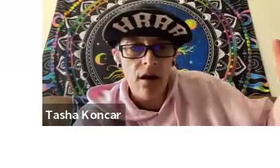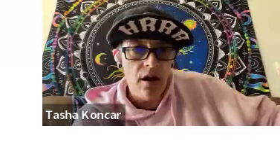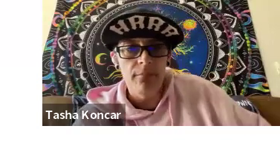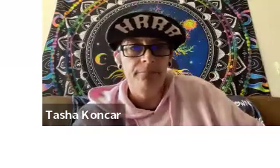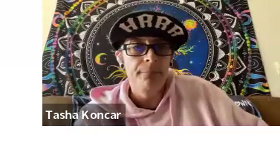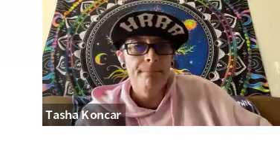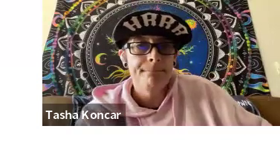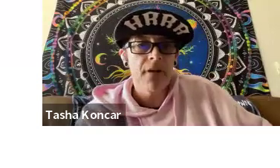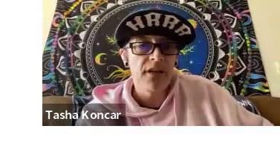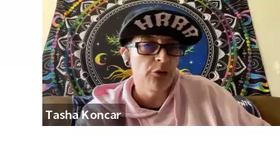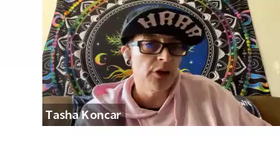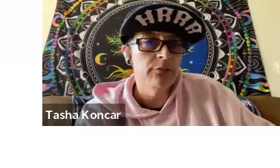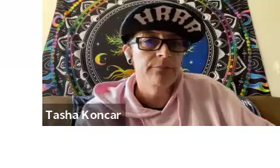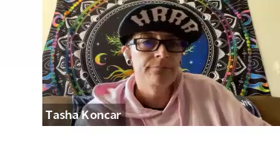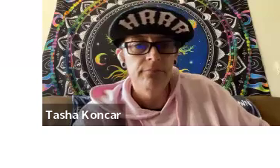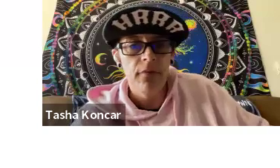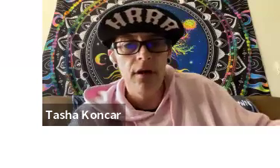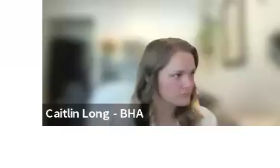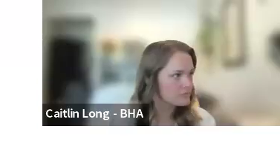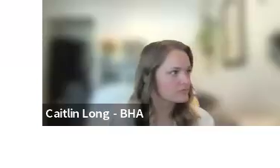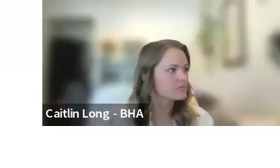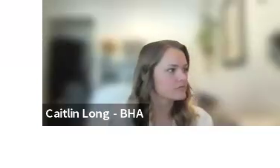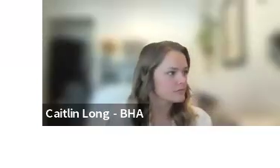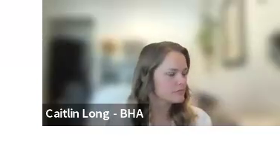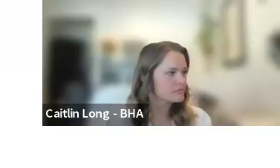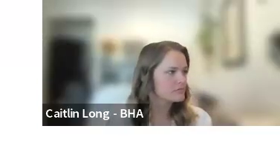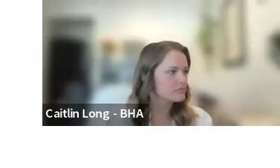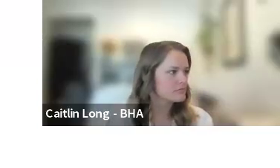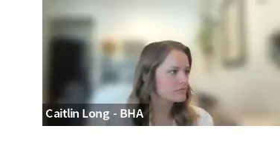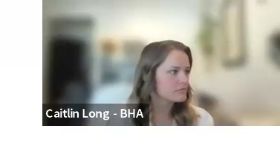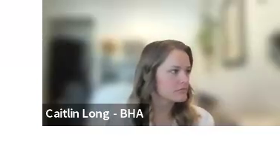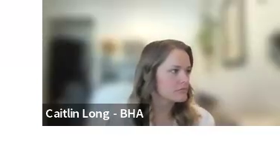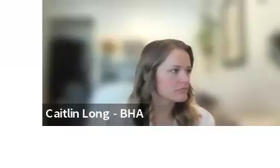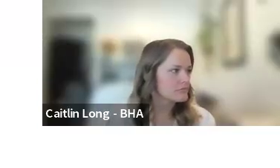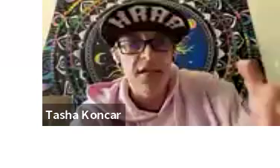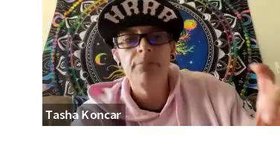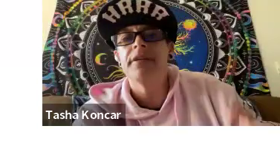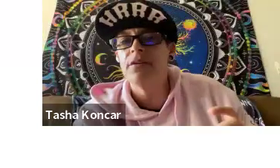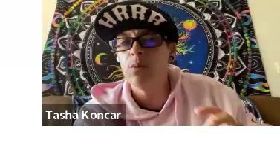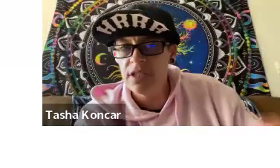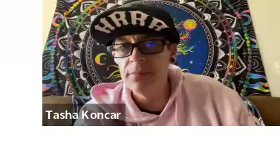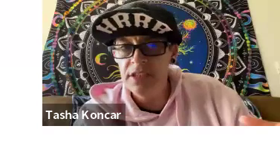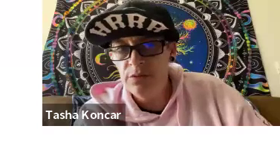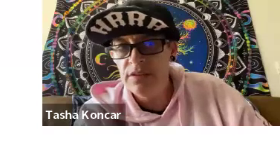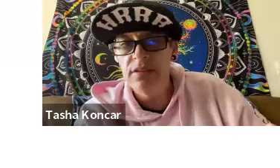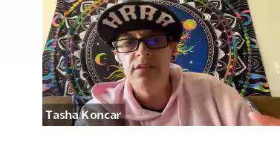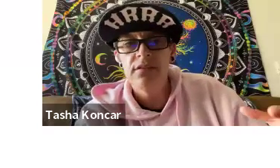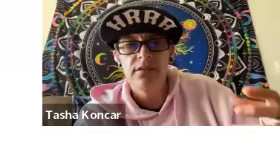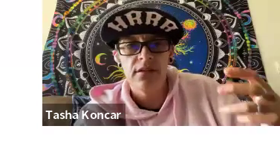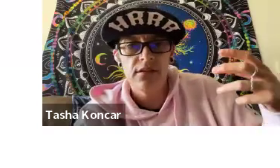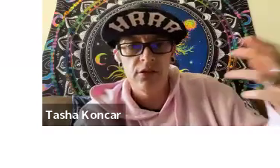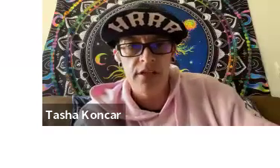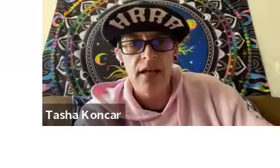in a year ago, are those the template that we're going to be